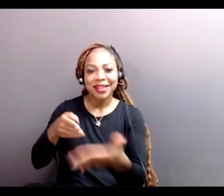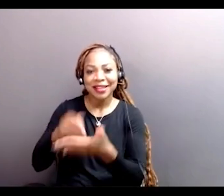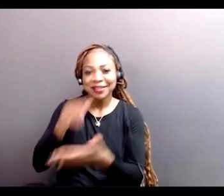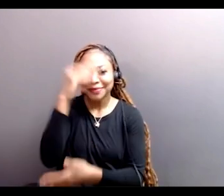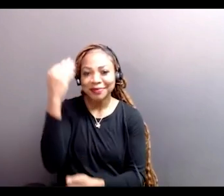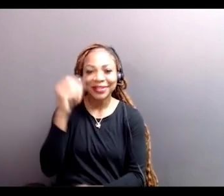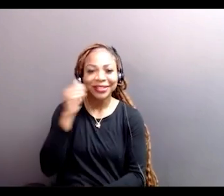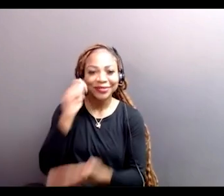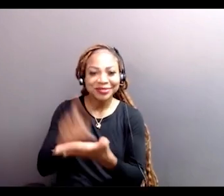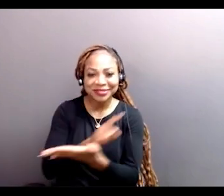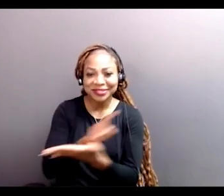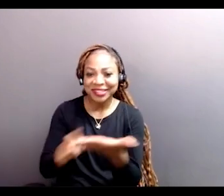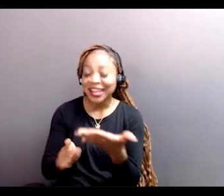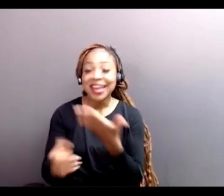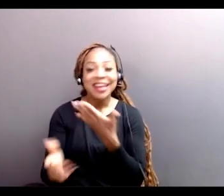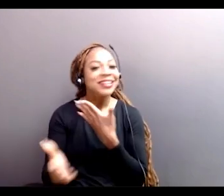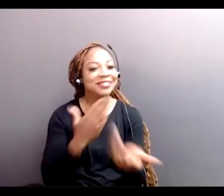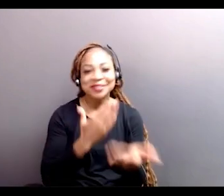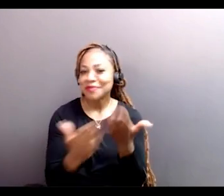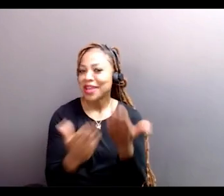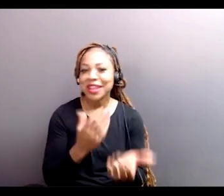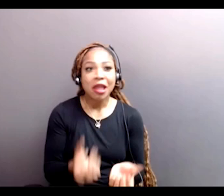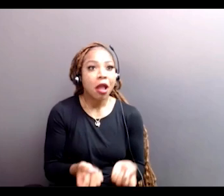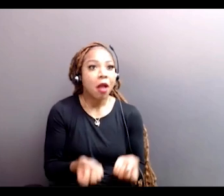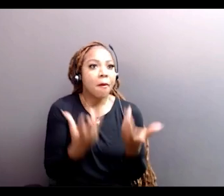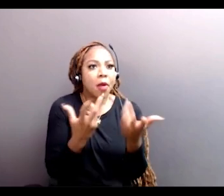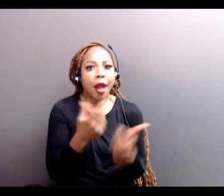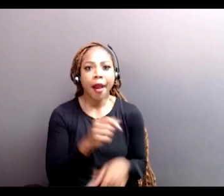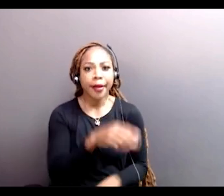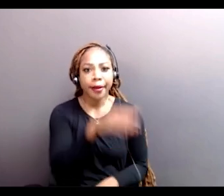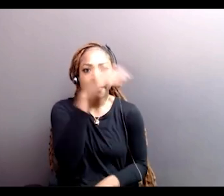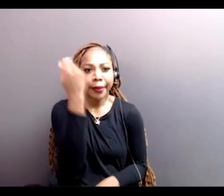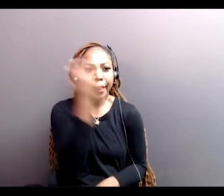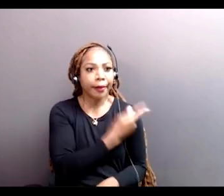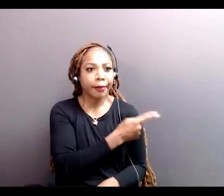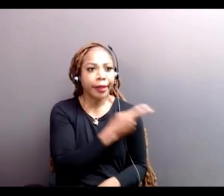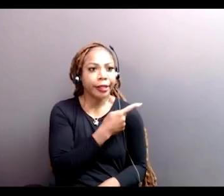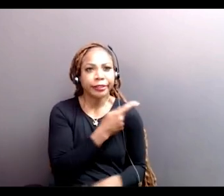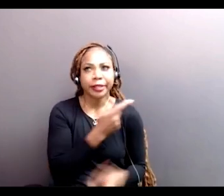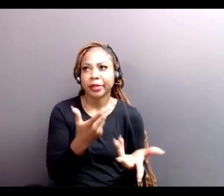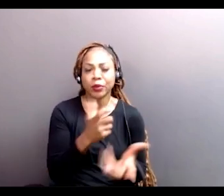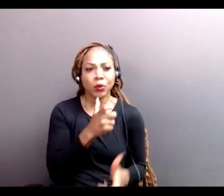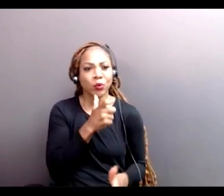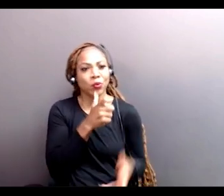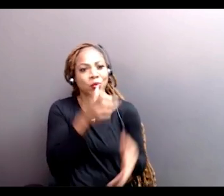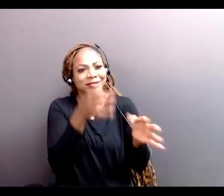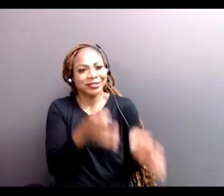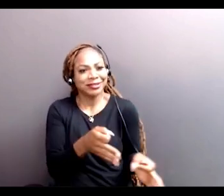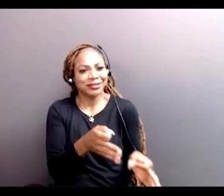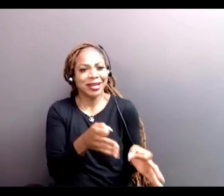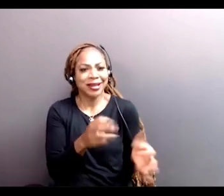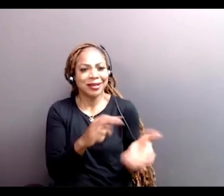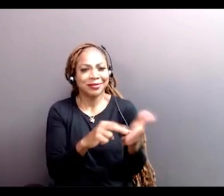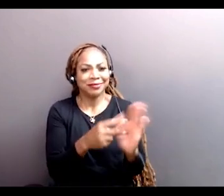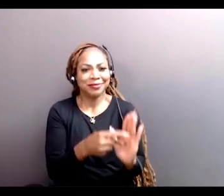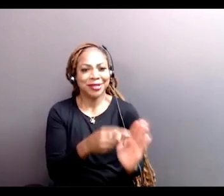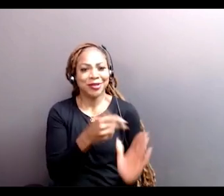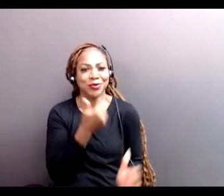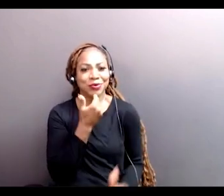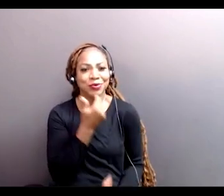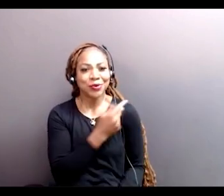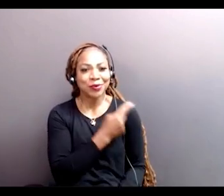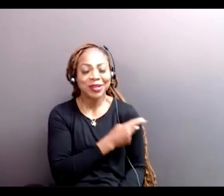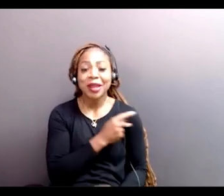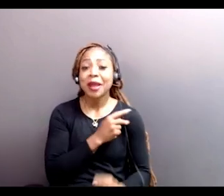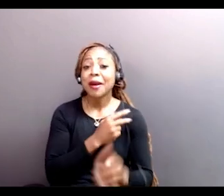And regardless of how much of a good patient, I don't know who determines that, you are, there's still birth trauma, there's